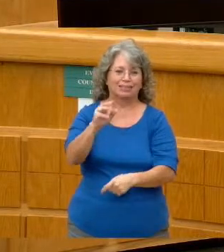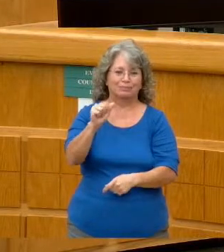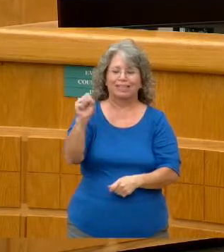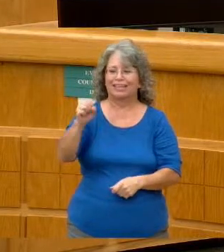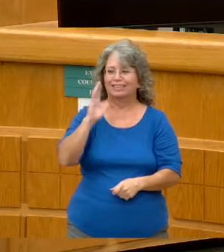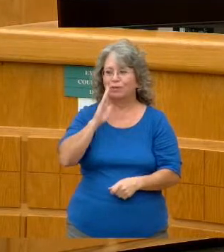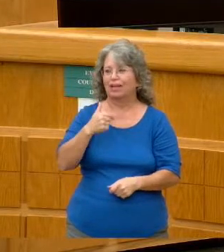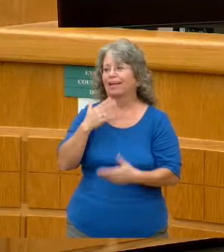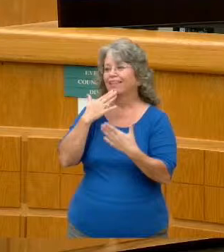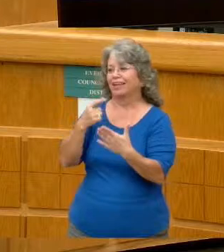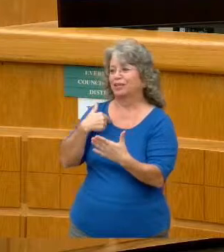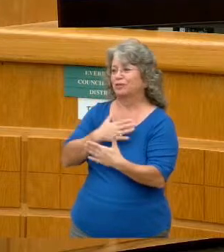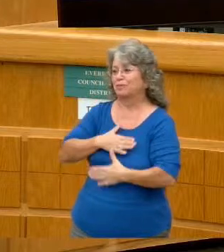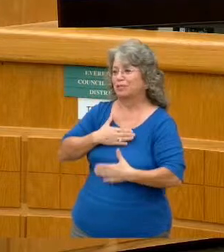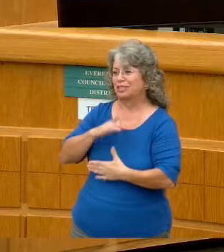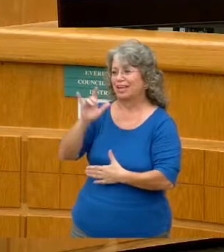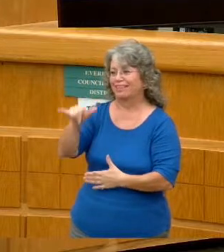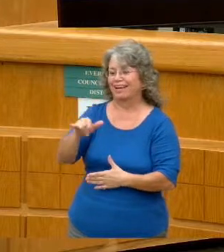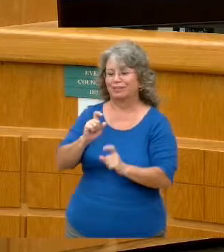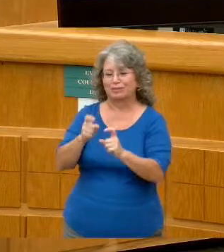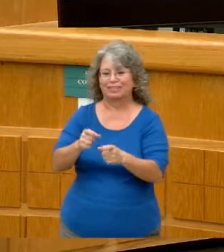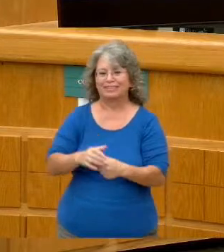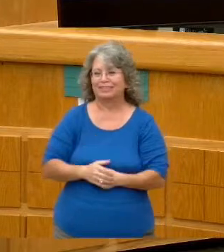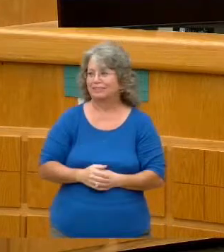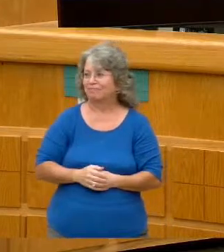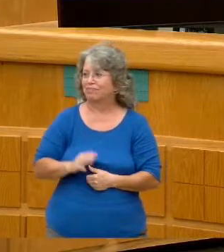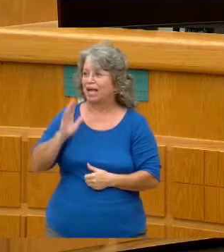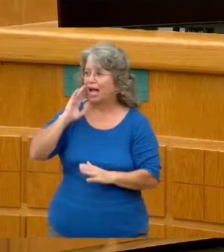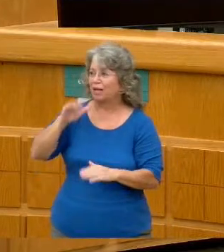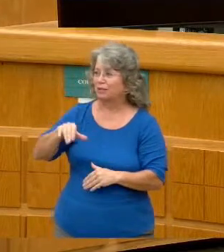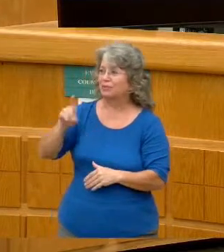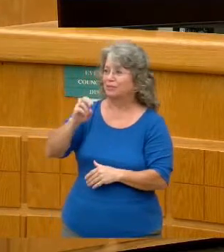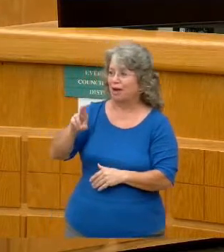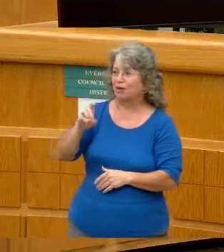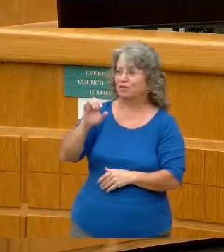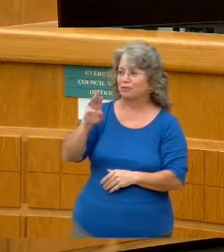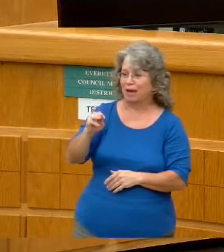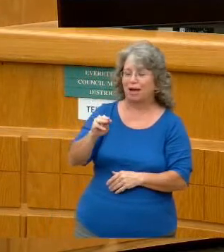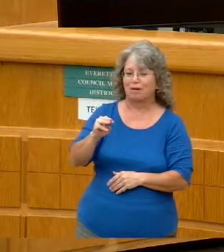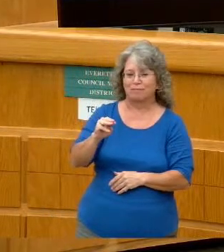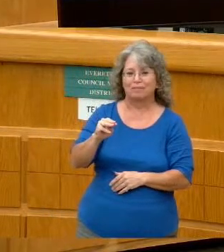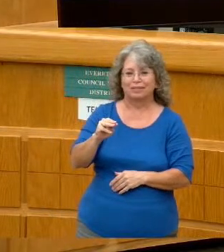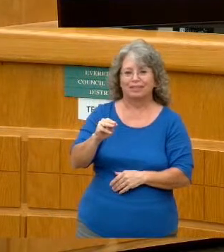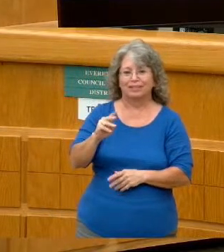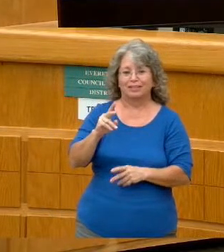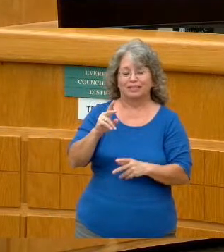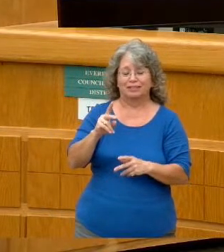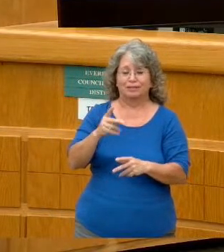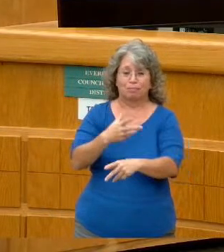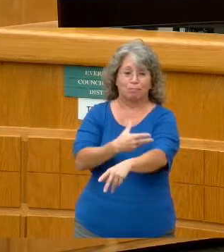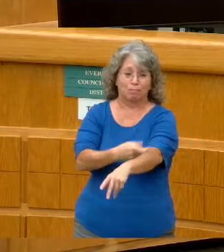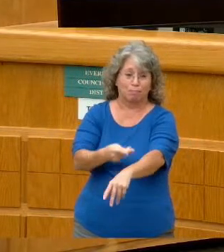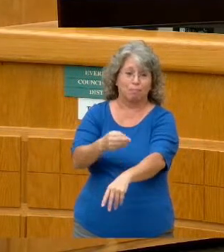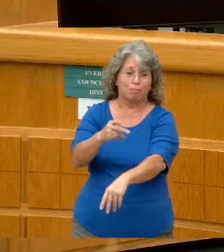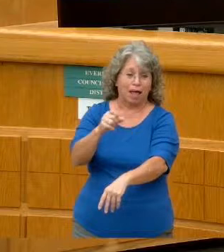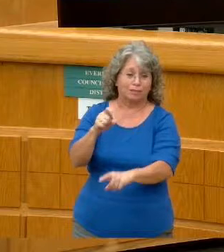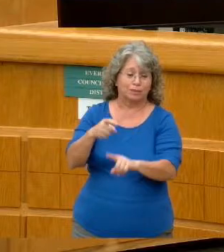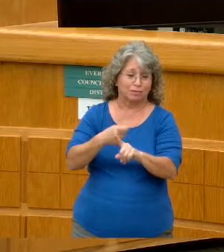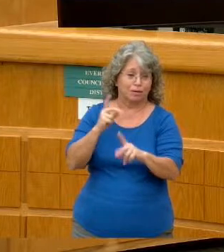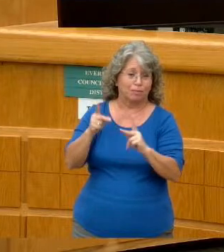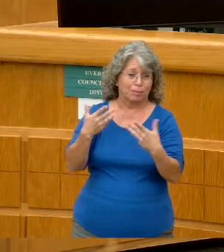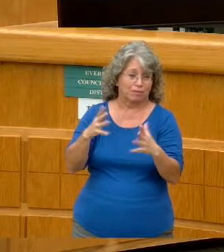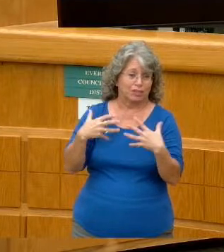We're ready, Chris. So, well, thank you for that. We appreciate it. And I that's know all. Dr. Ram appreciates convalescent plasma.